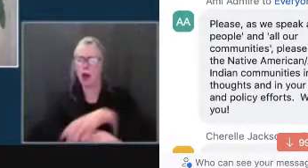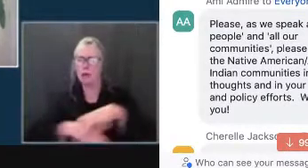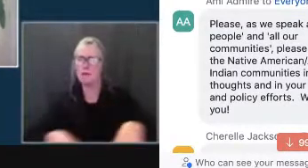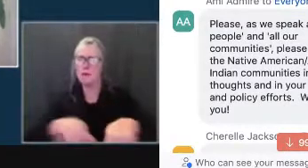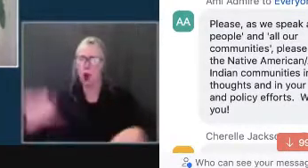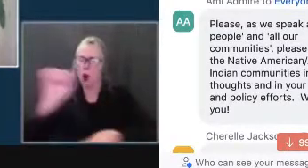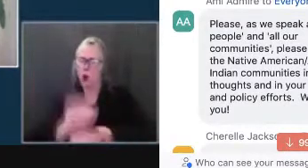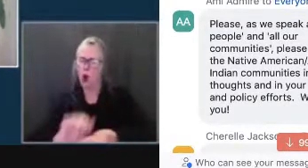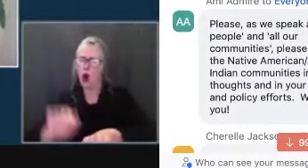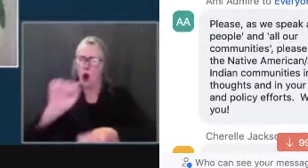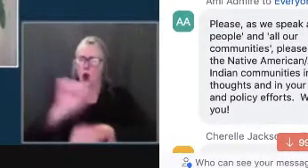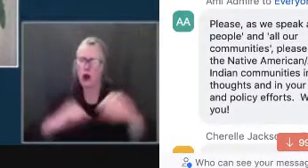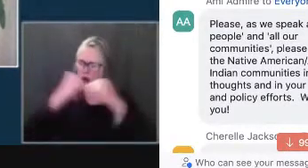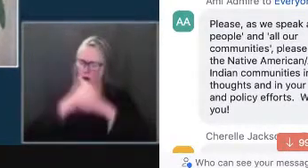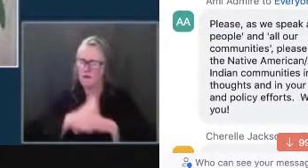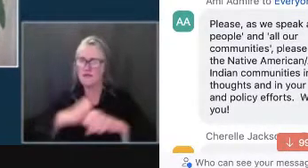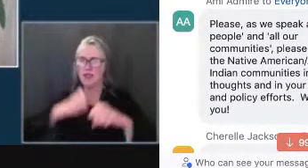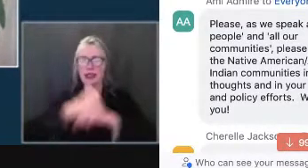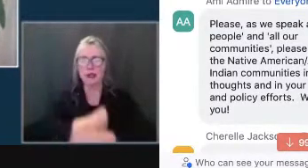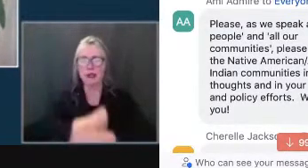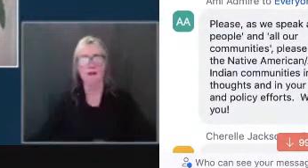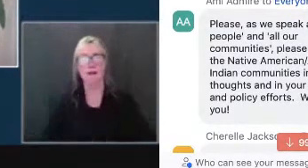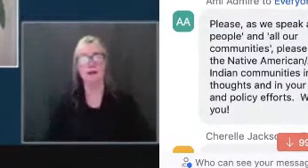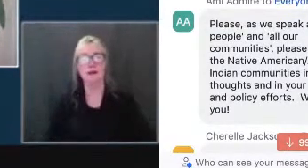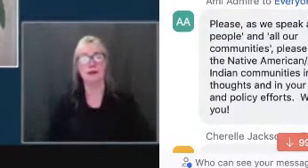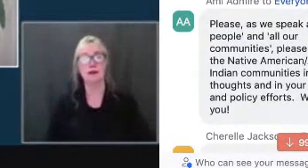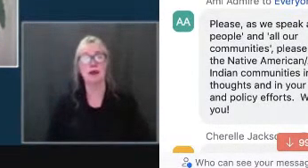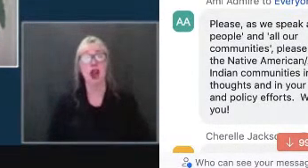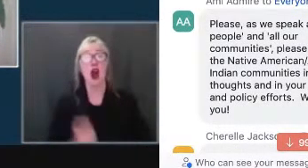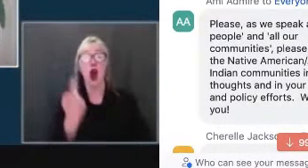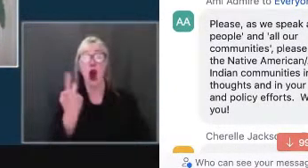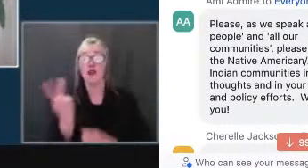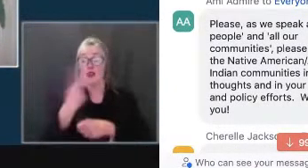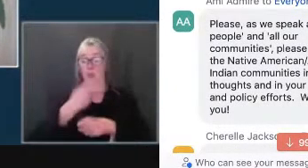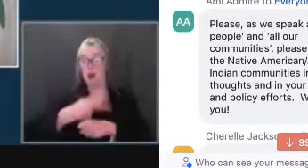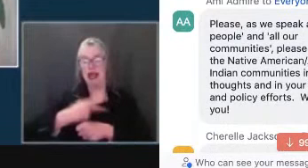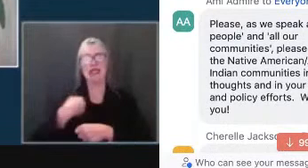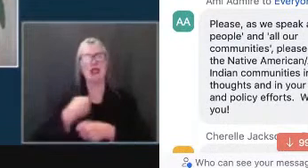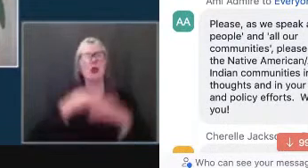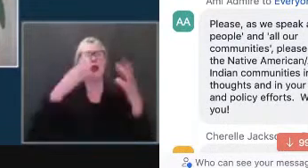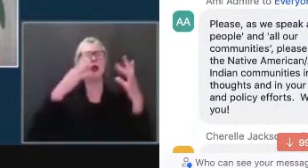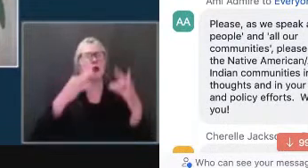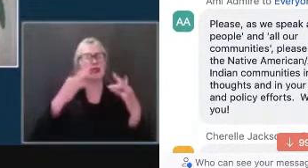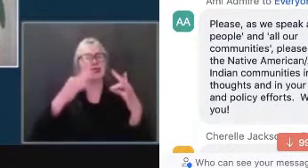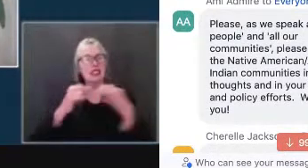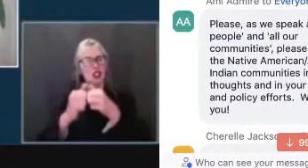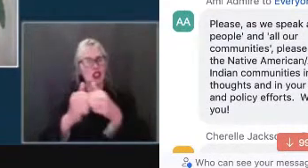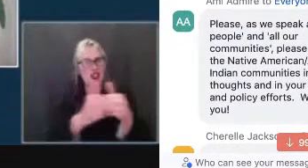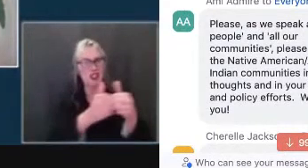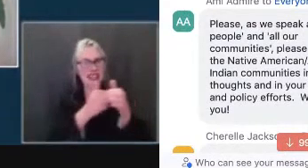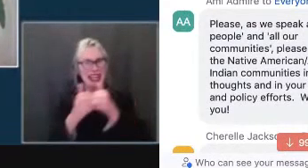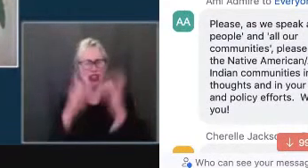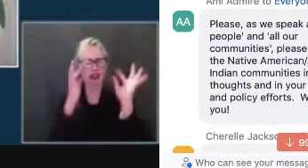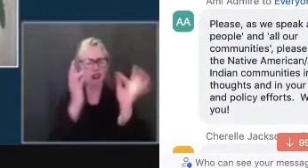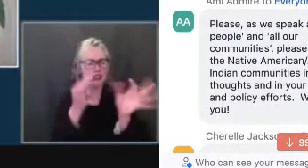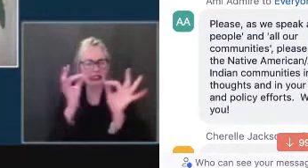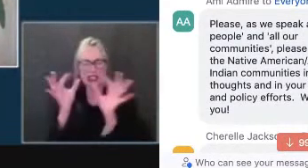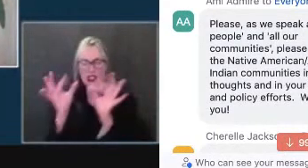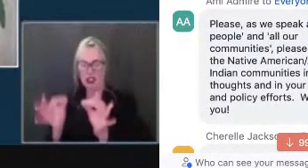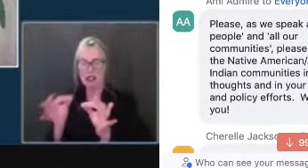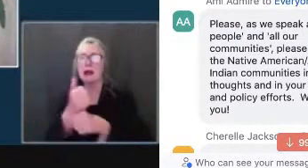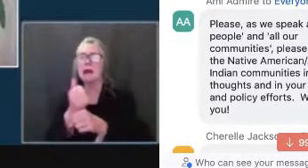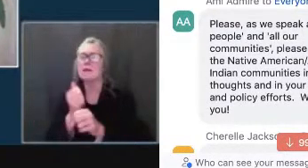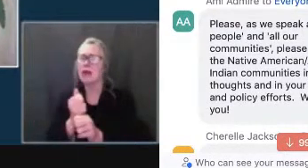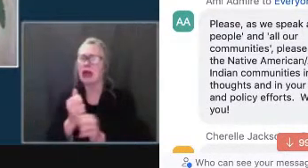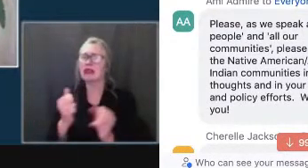to fight for it. Over the next 2 days, we will make decisions together. Let's make those decisions